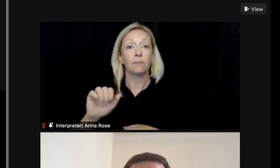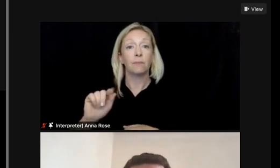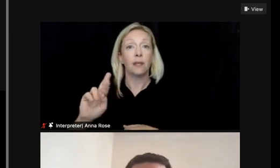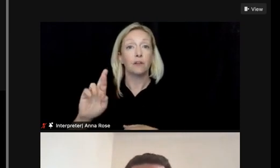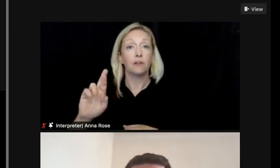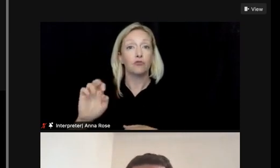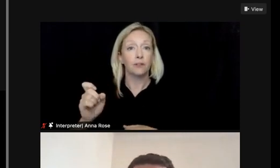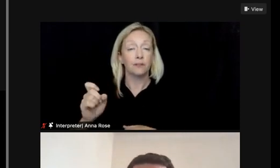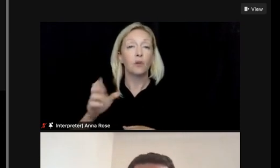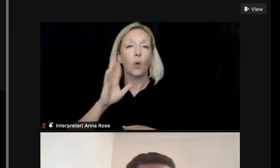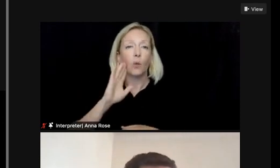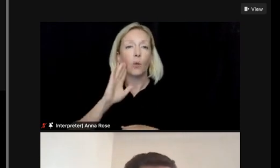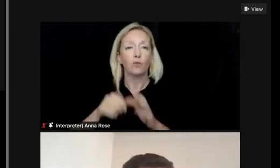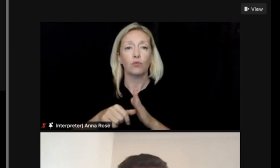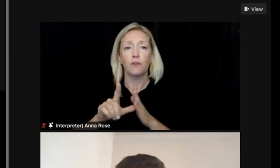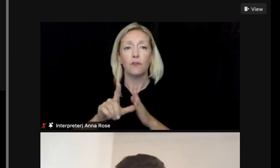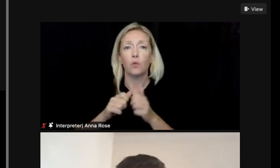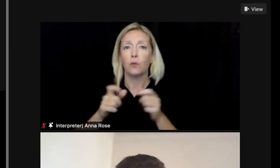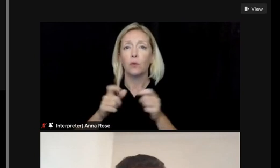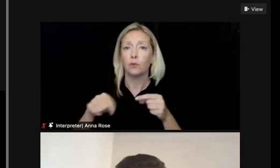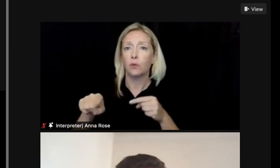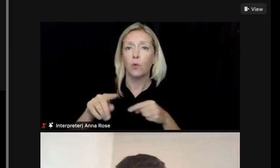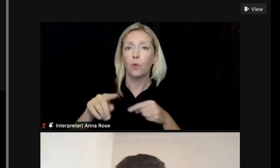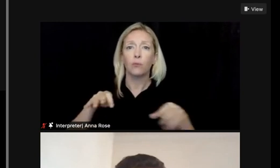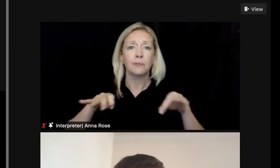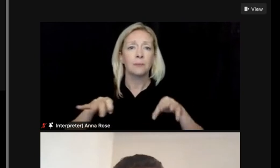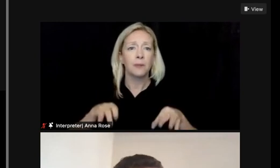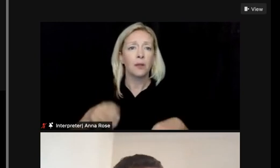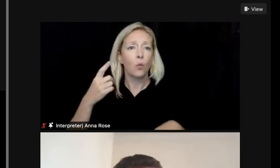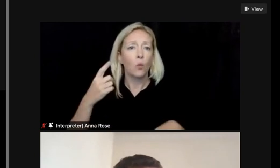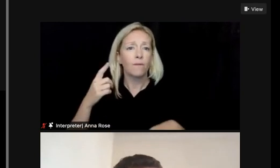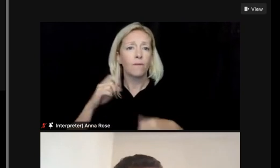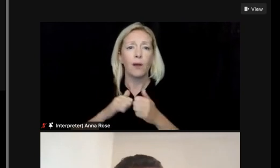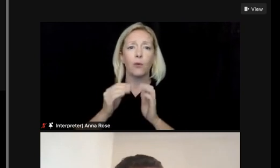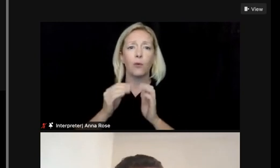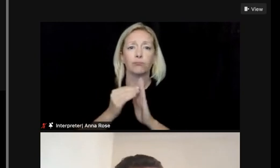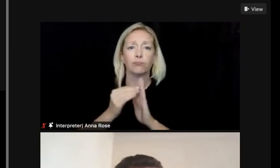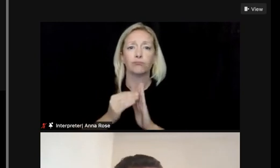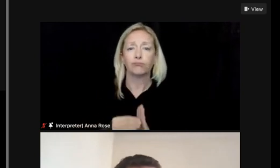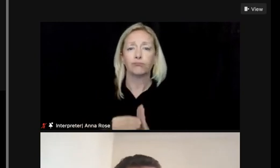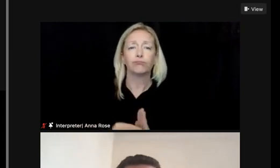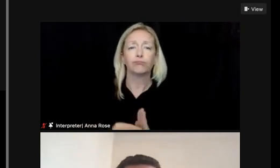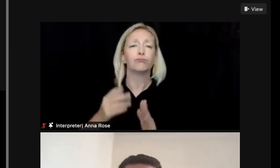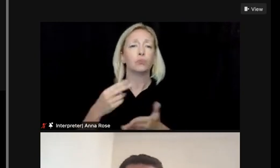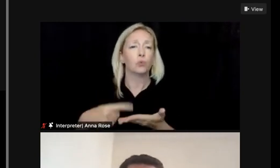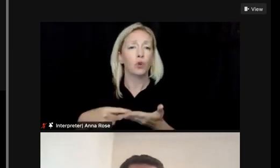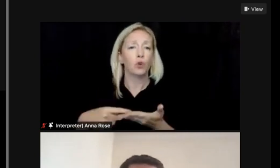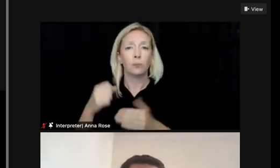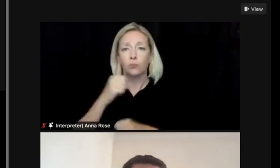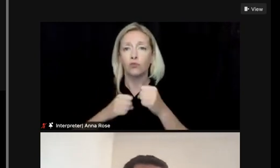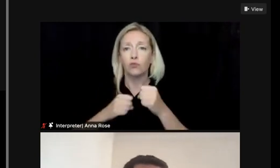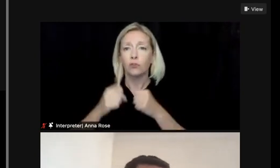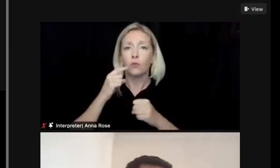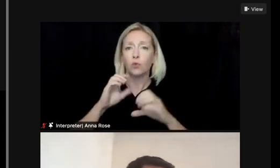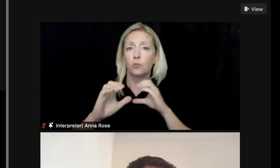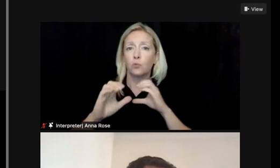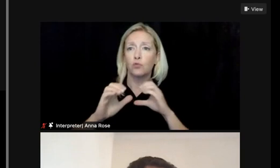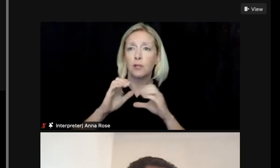you guys and talk a little bit about the stuff that we've included, the strategies for